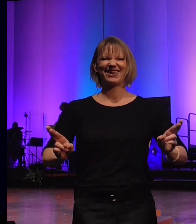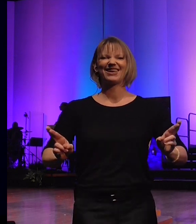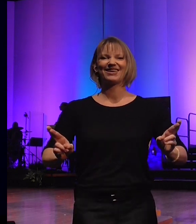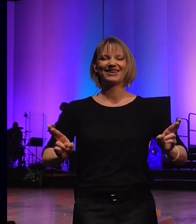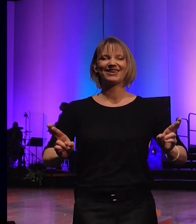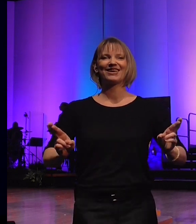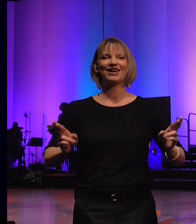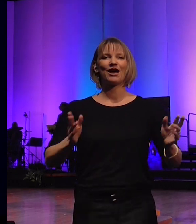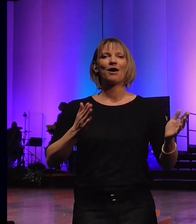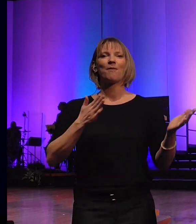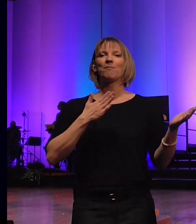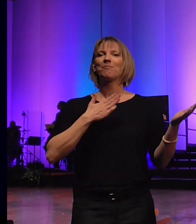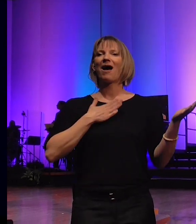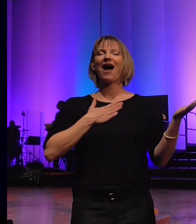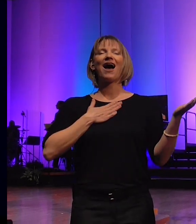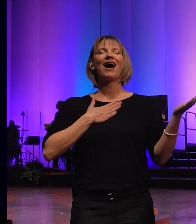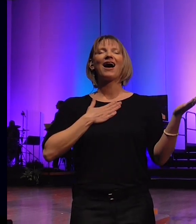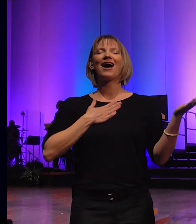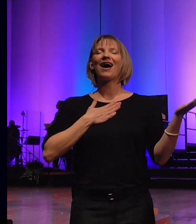ready,